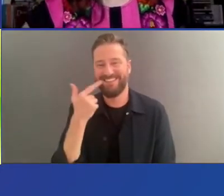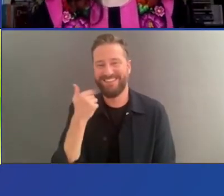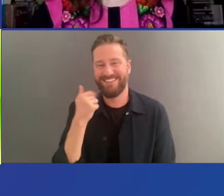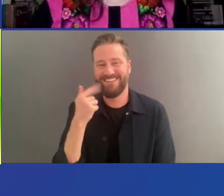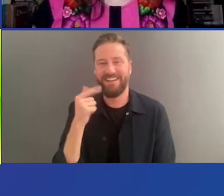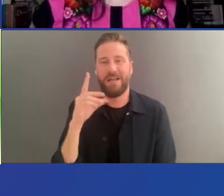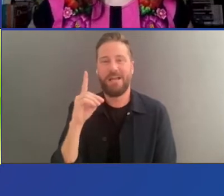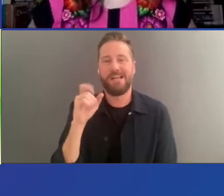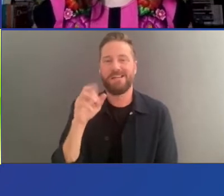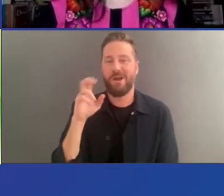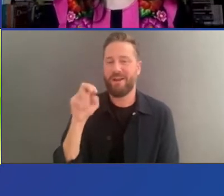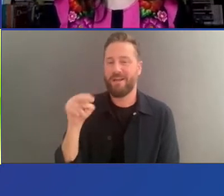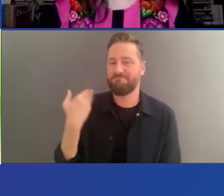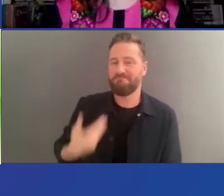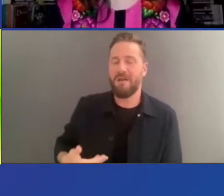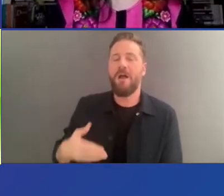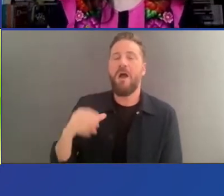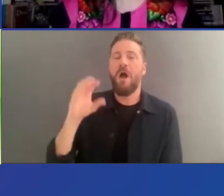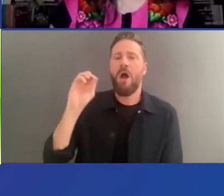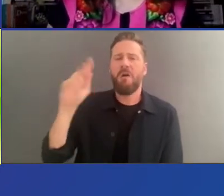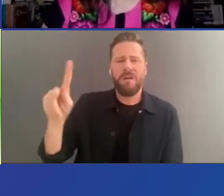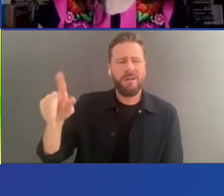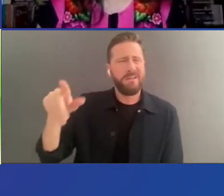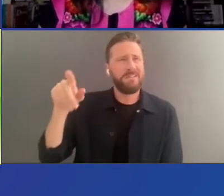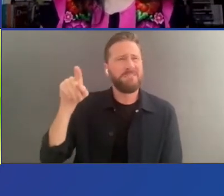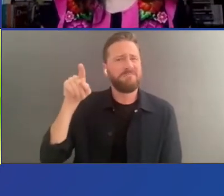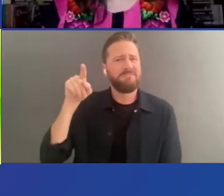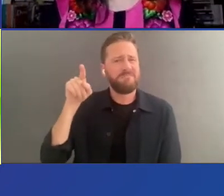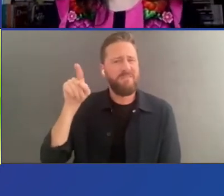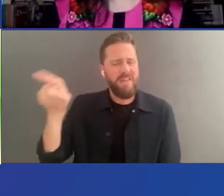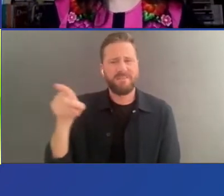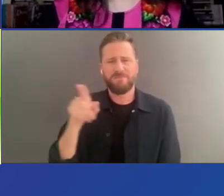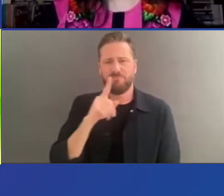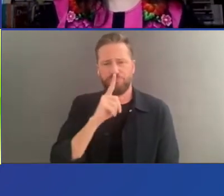Darian speaking here. That's so interesting.